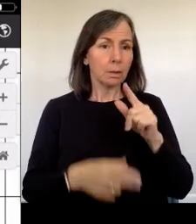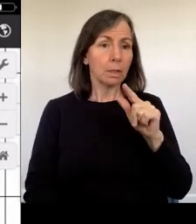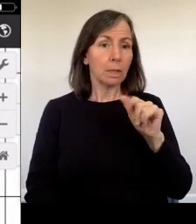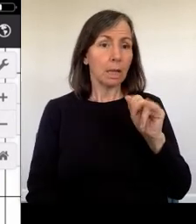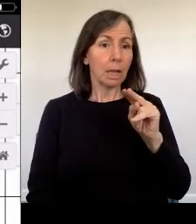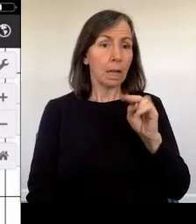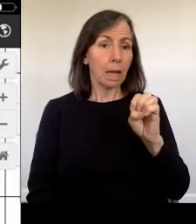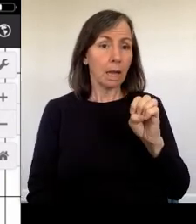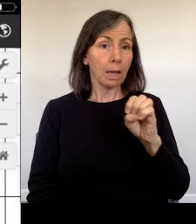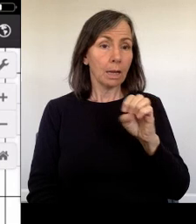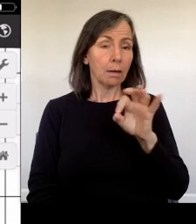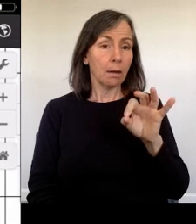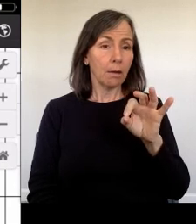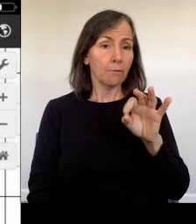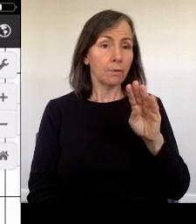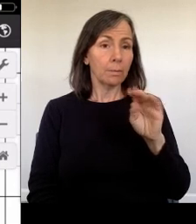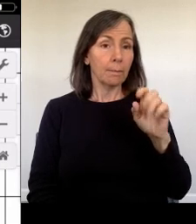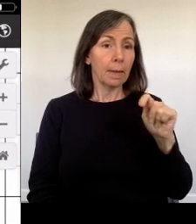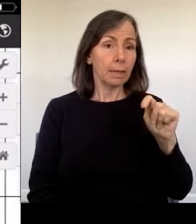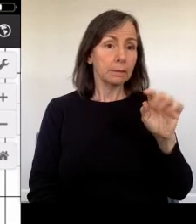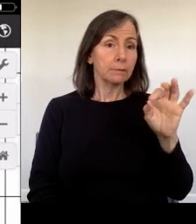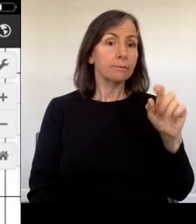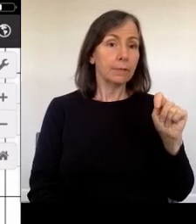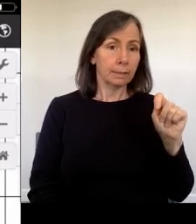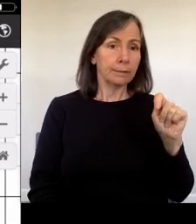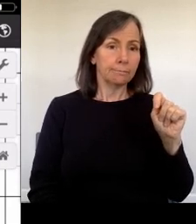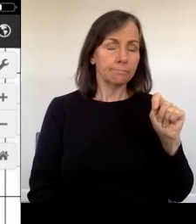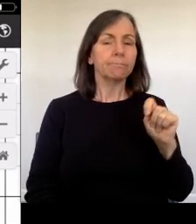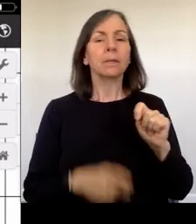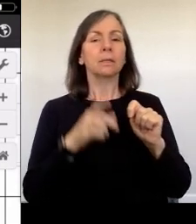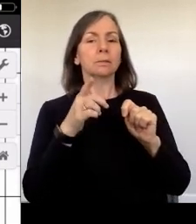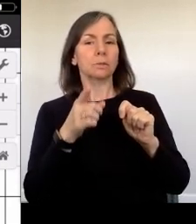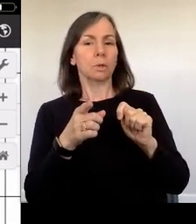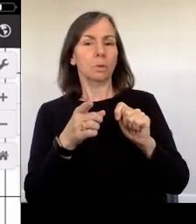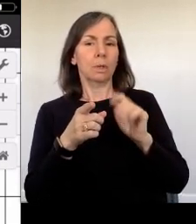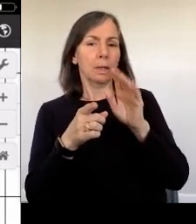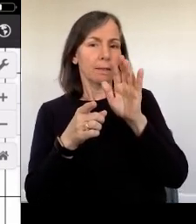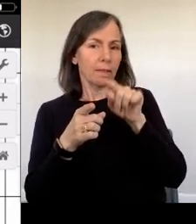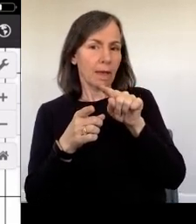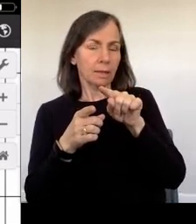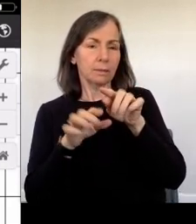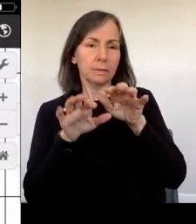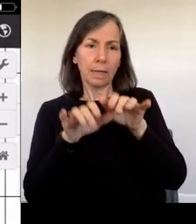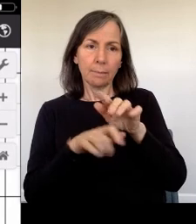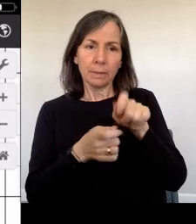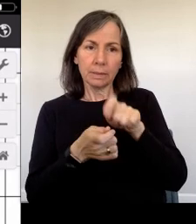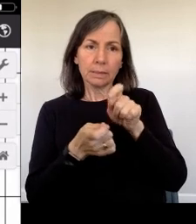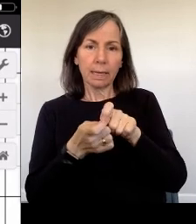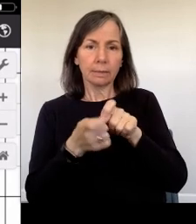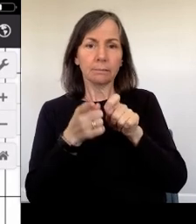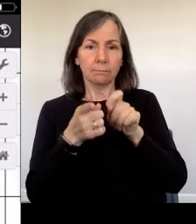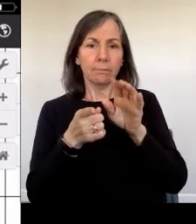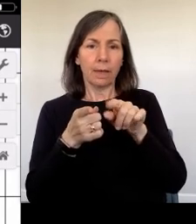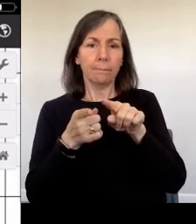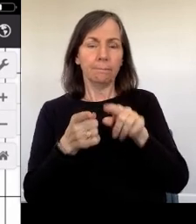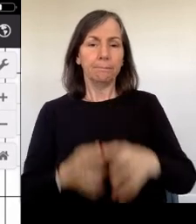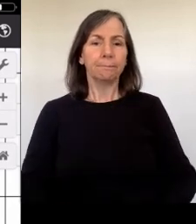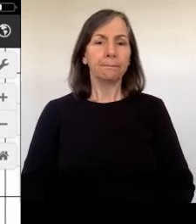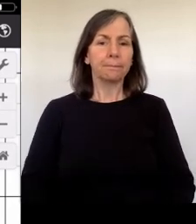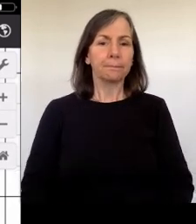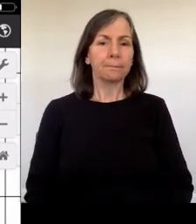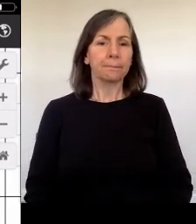So it says, on the next line, type the following exactly. So we're going to type this equation.